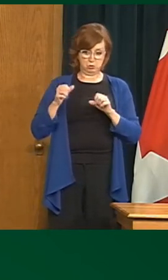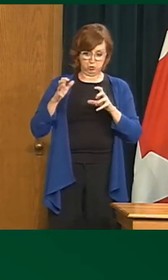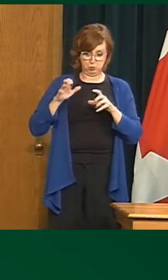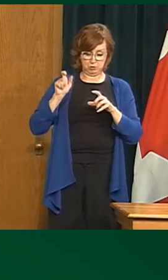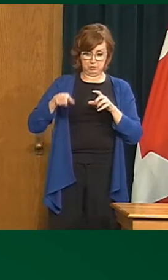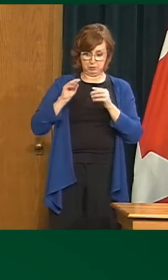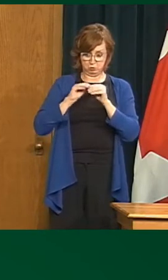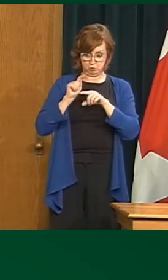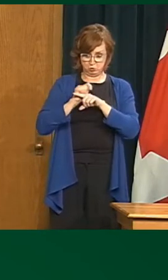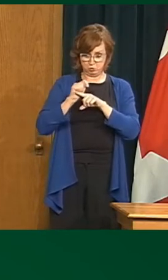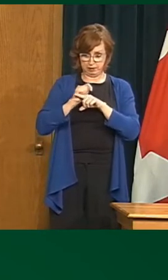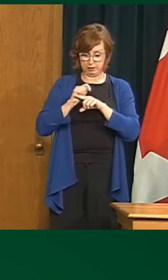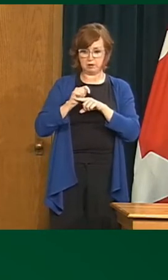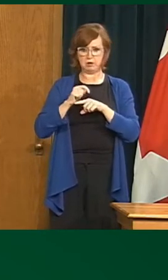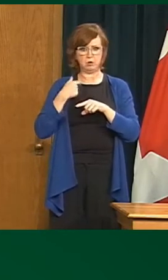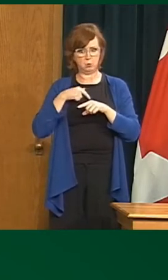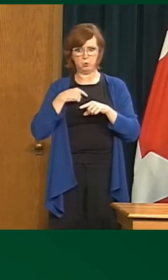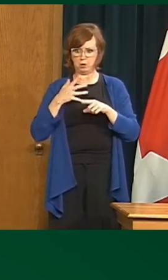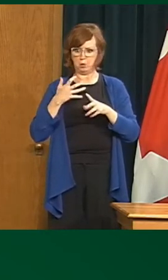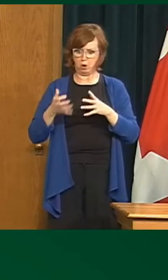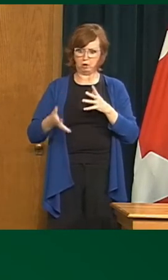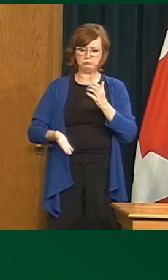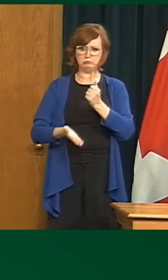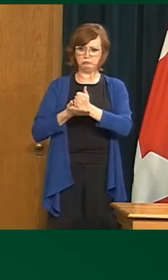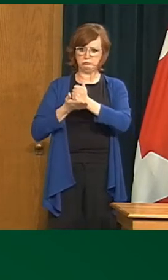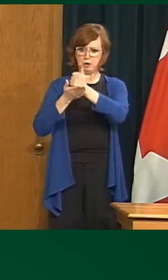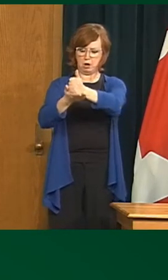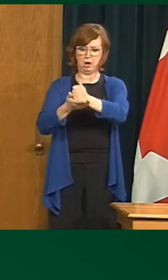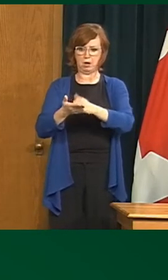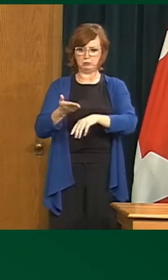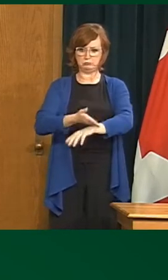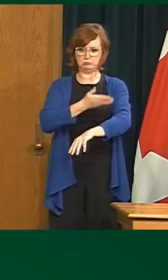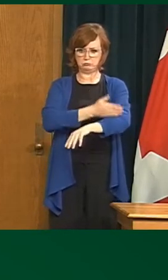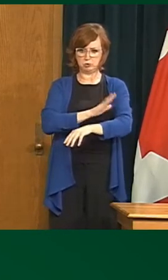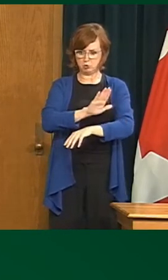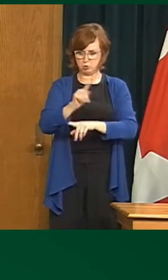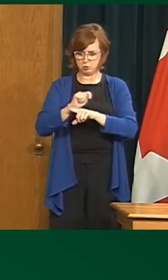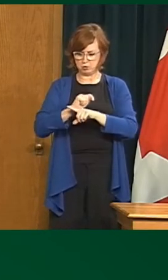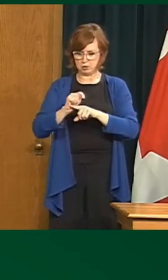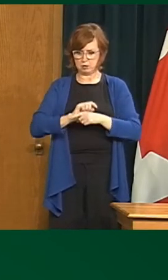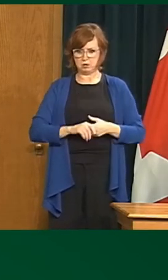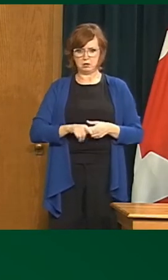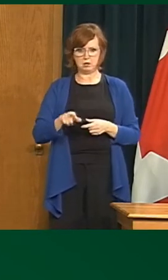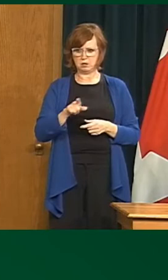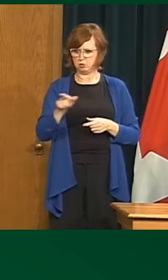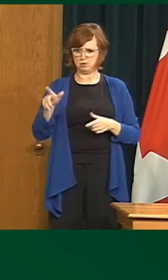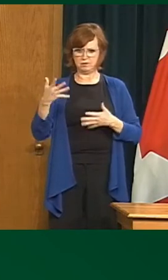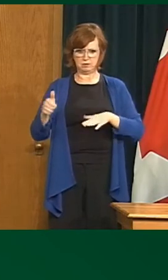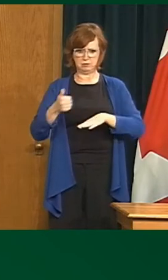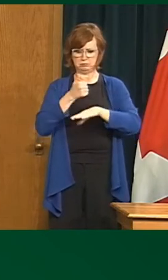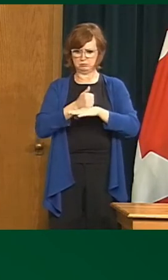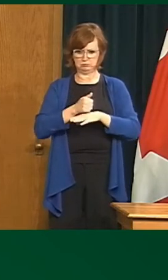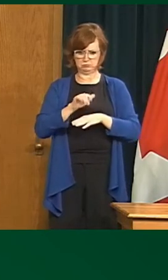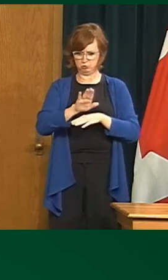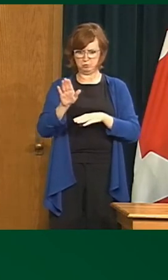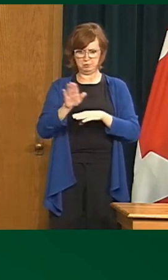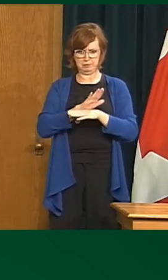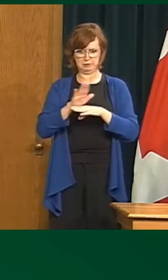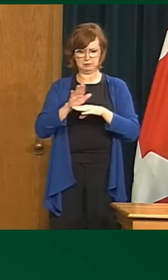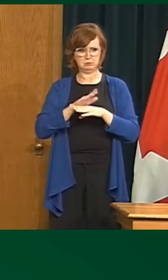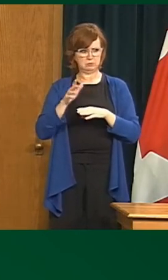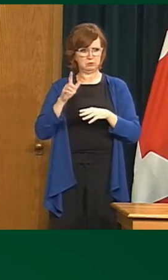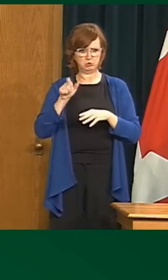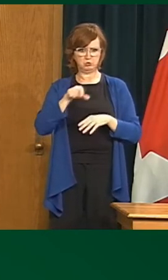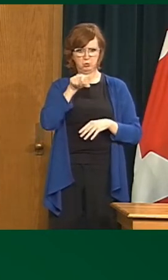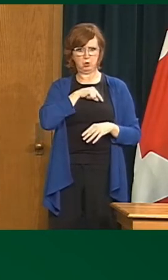So if they are conducting themselves as an official business entity, they would qualify for the Small Business Emergency